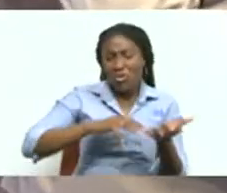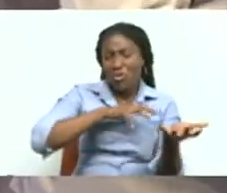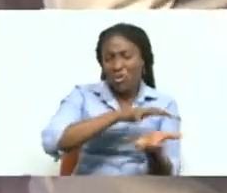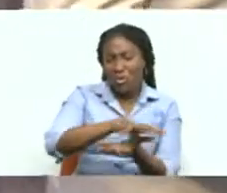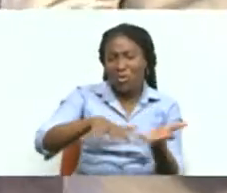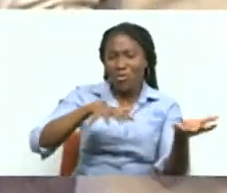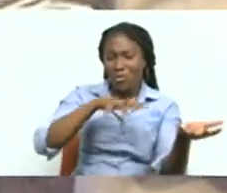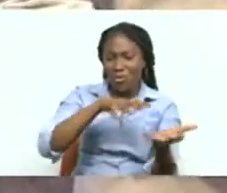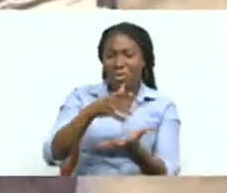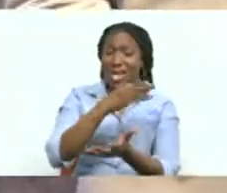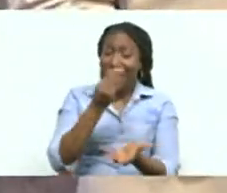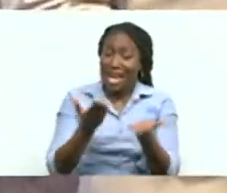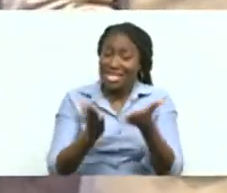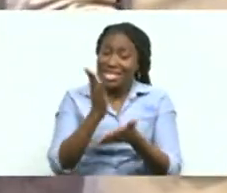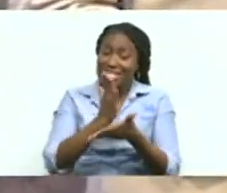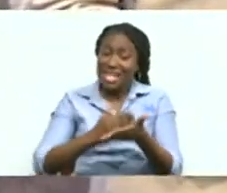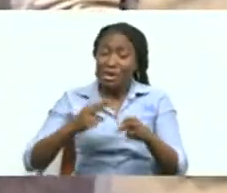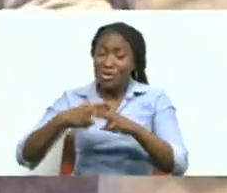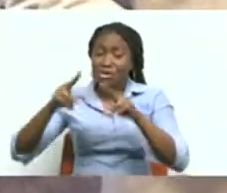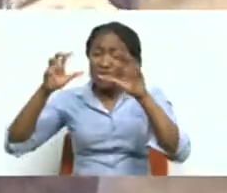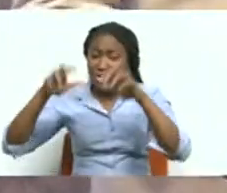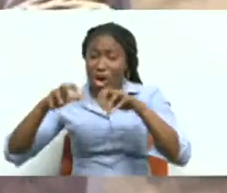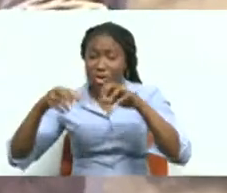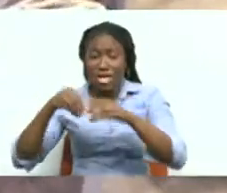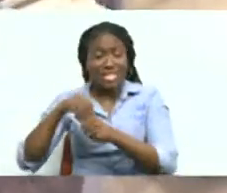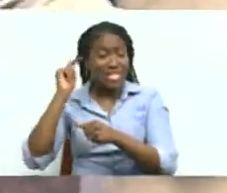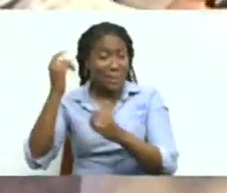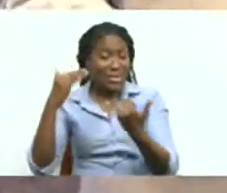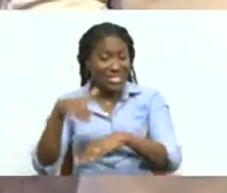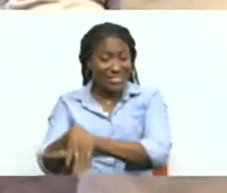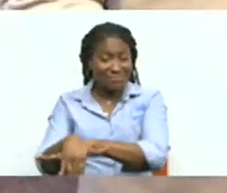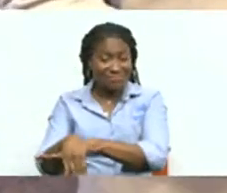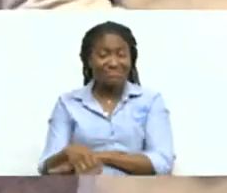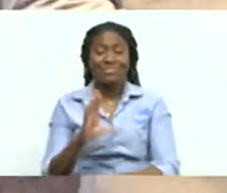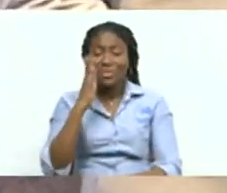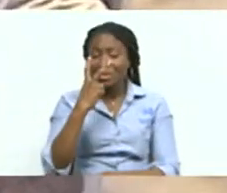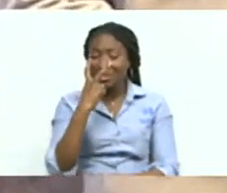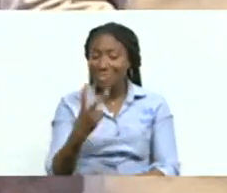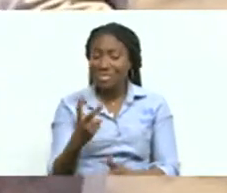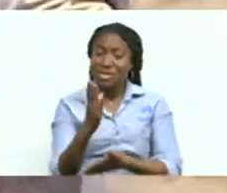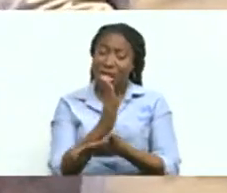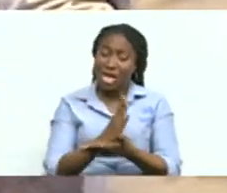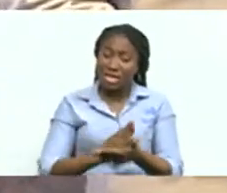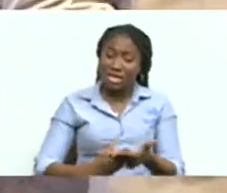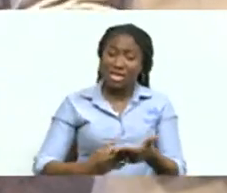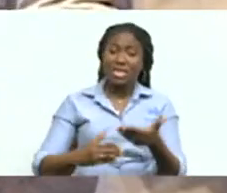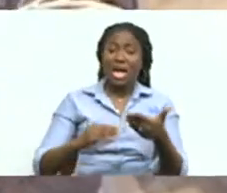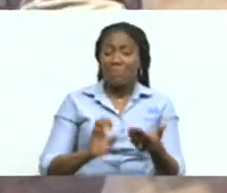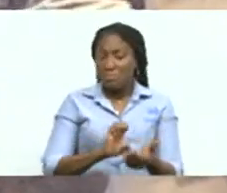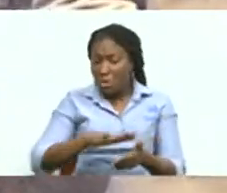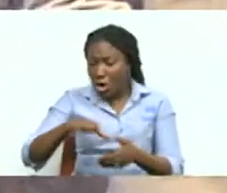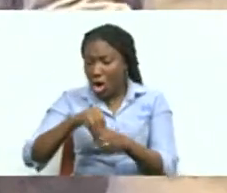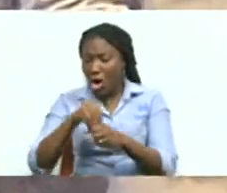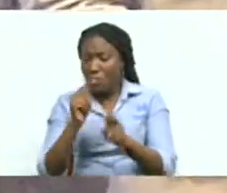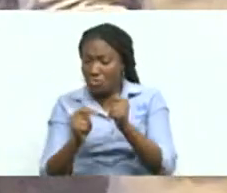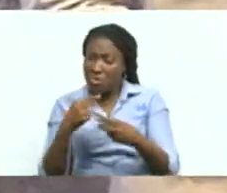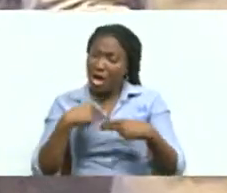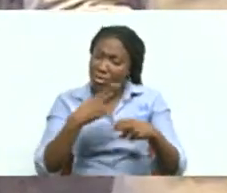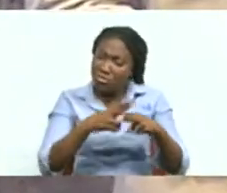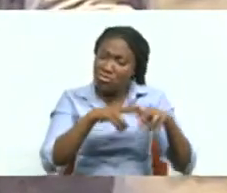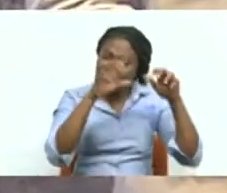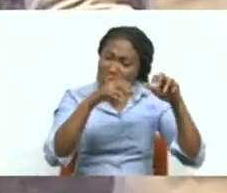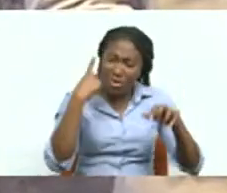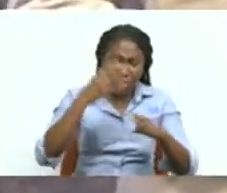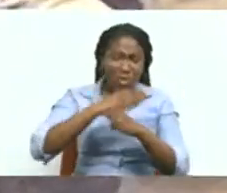conditions and even some isolated showers to Tobago this evening. We could see northern and eastern parts of Trinidad pick up a shower or two as we head